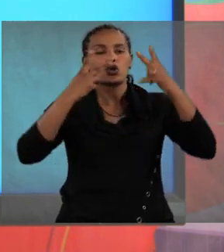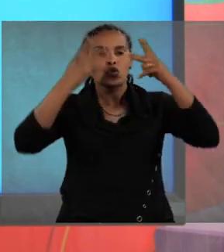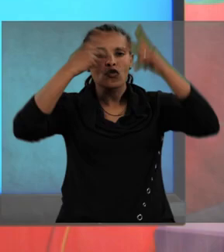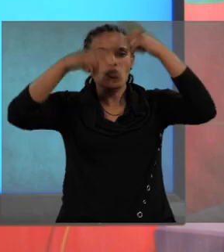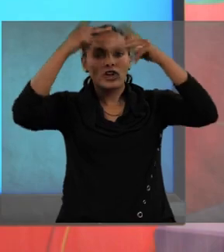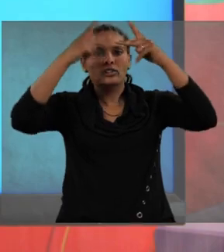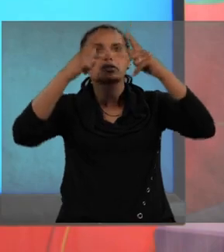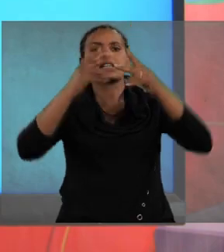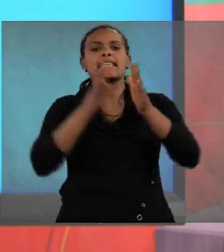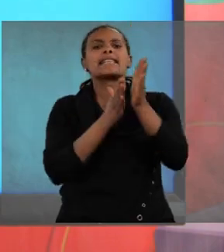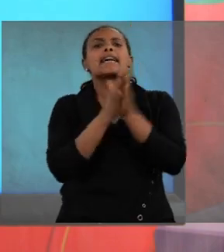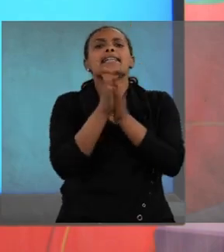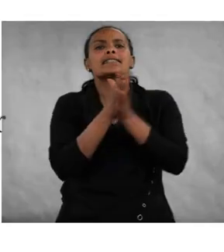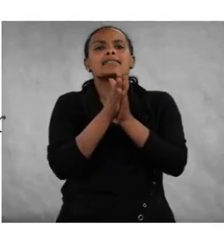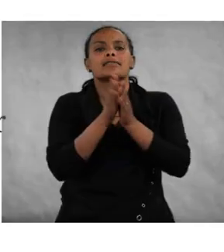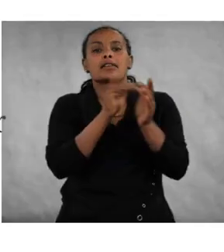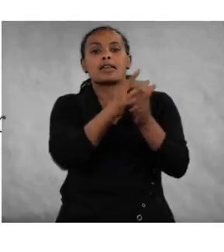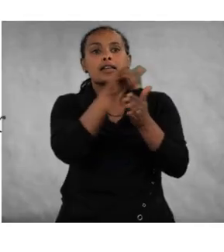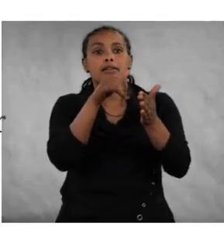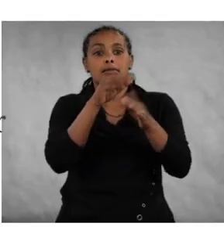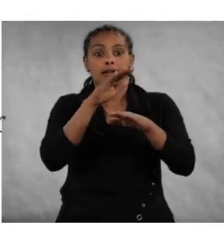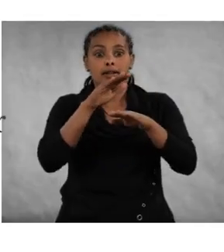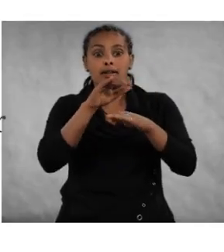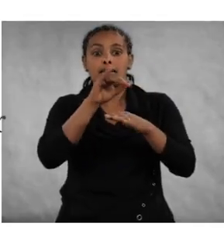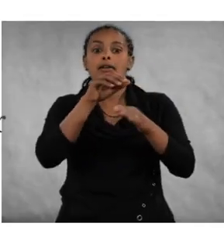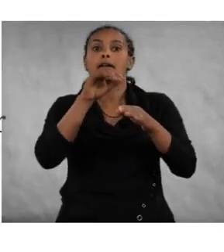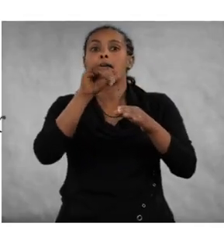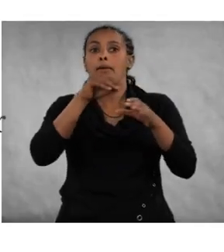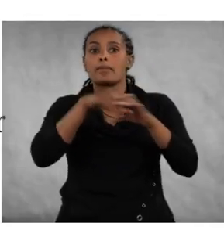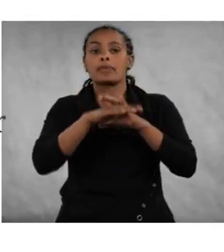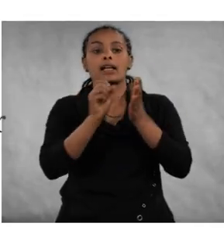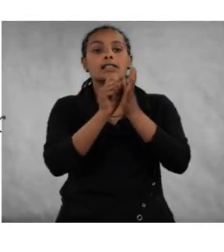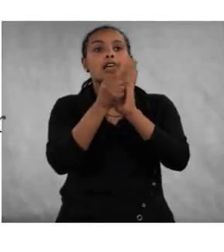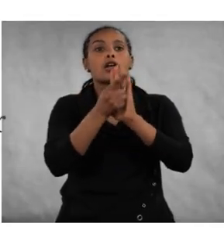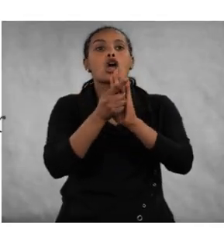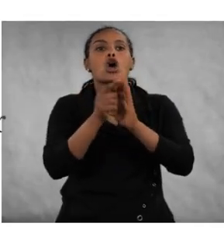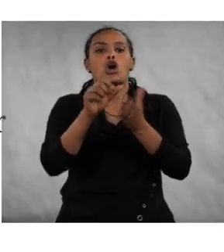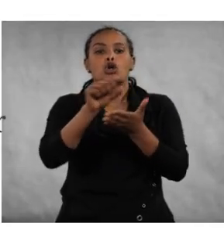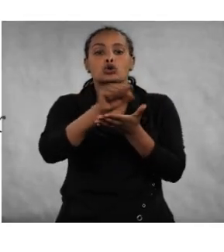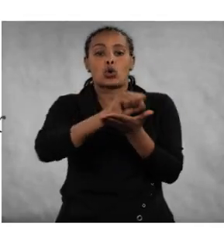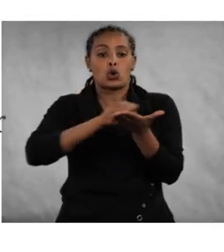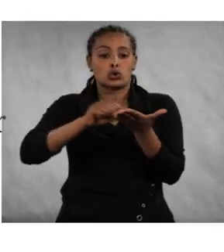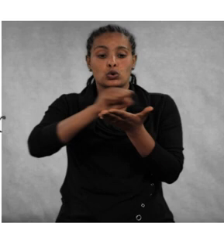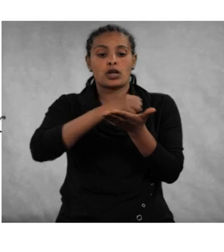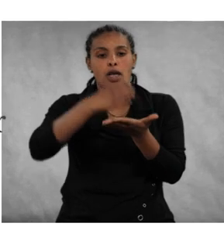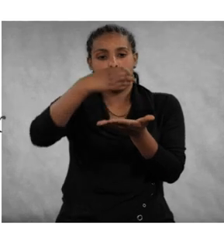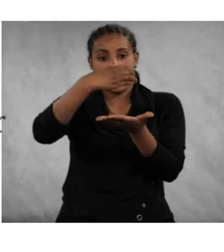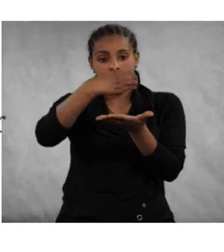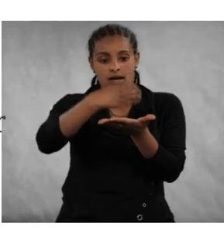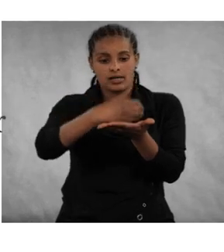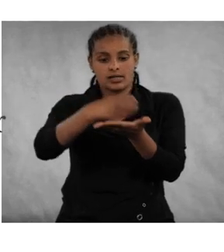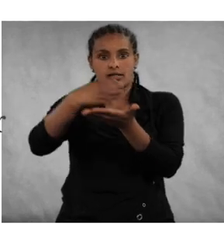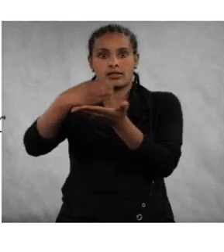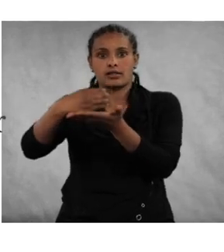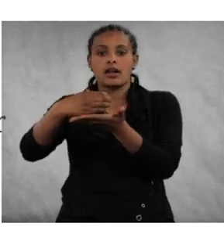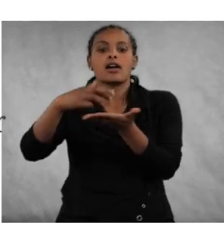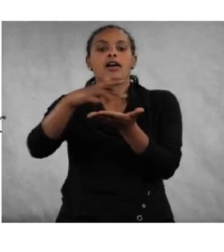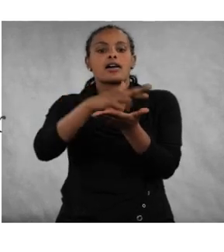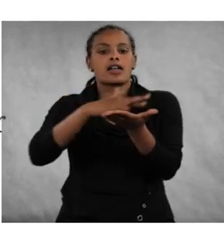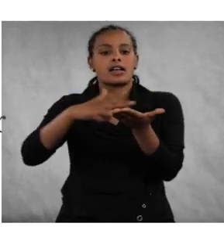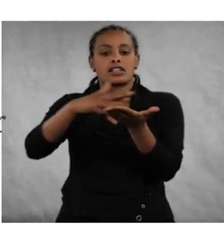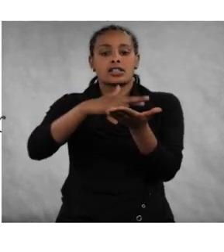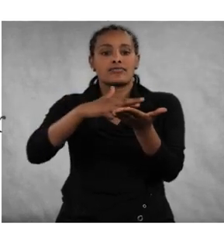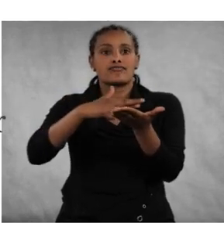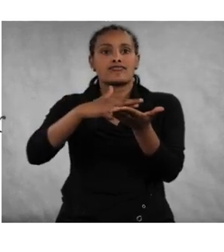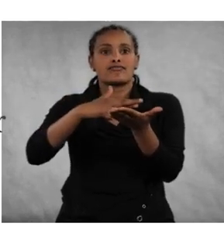are interested in. Examples: a solution in a beaker, a reaction